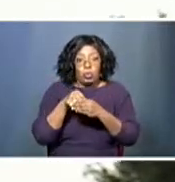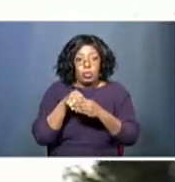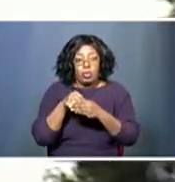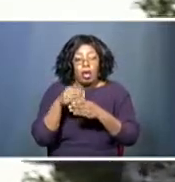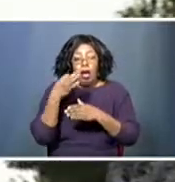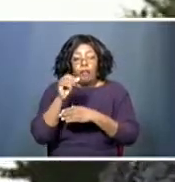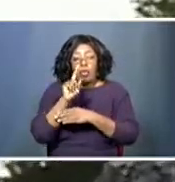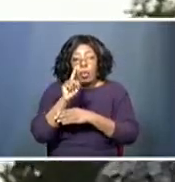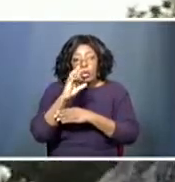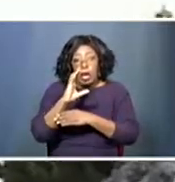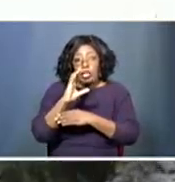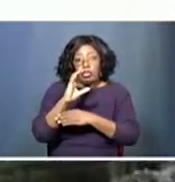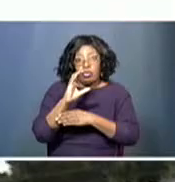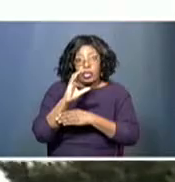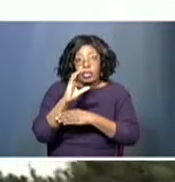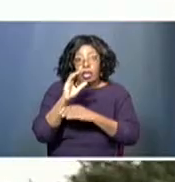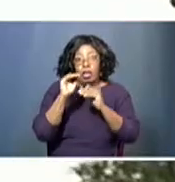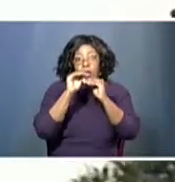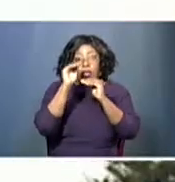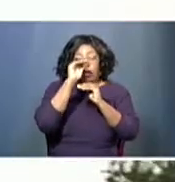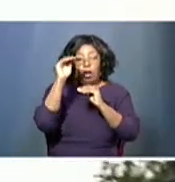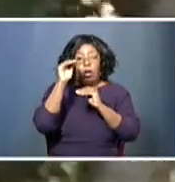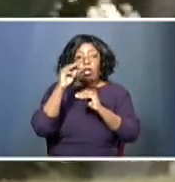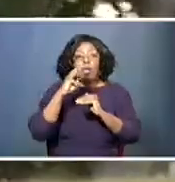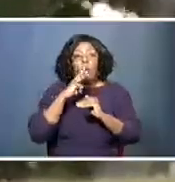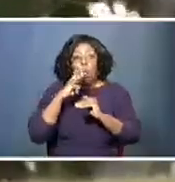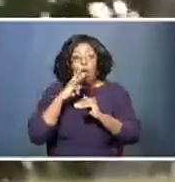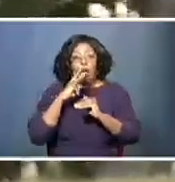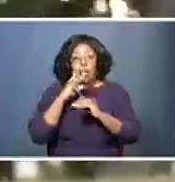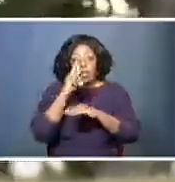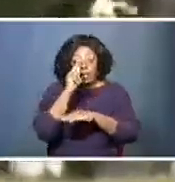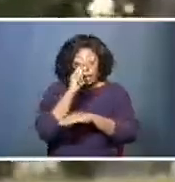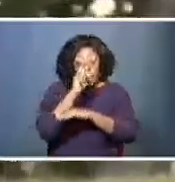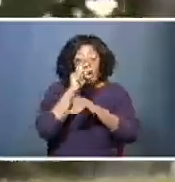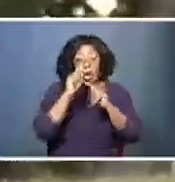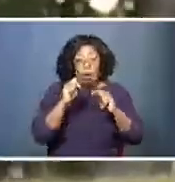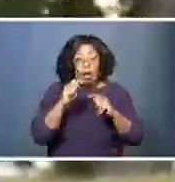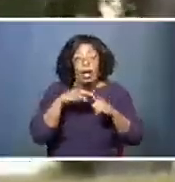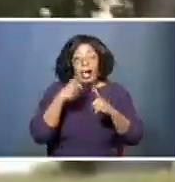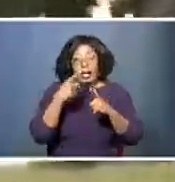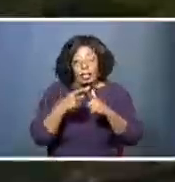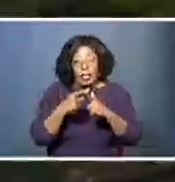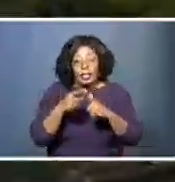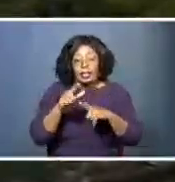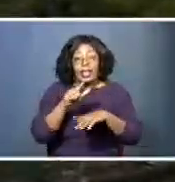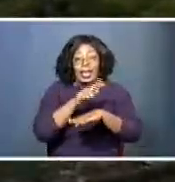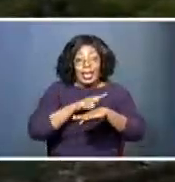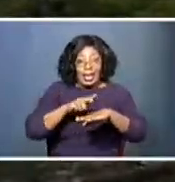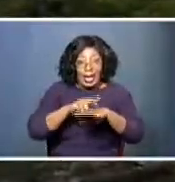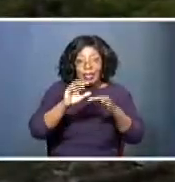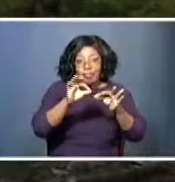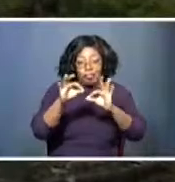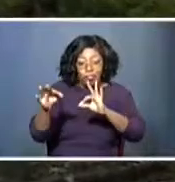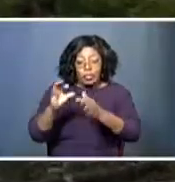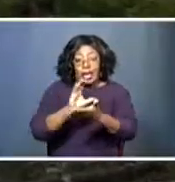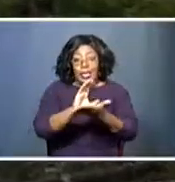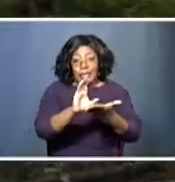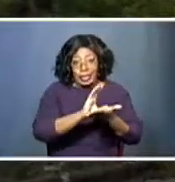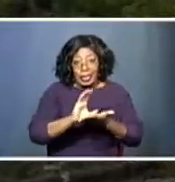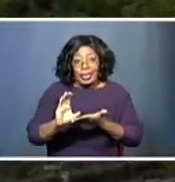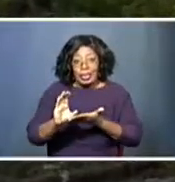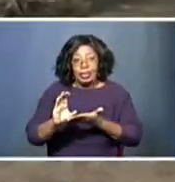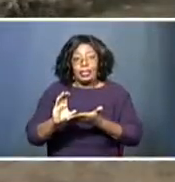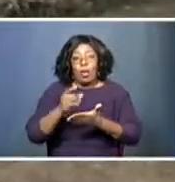of the 126th floor water tower, electrical repairs and fixtures, landscaping and cleaning, expected to